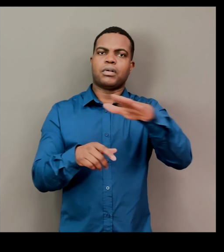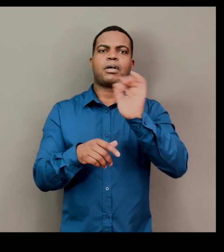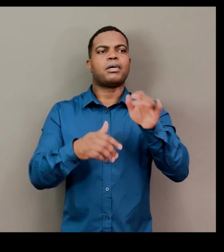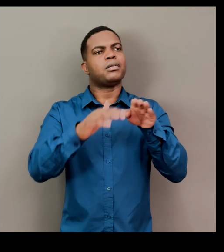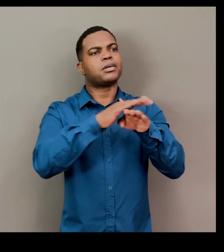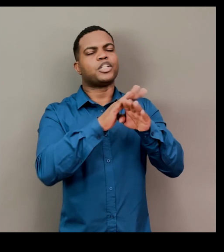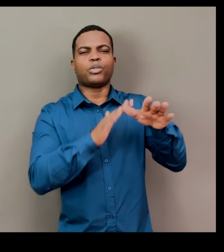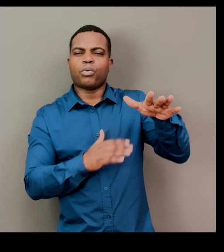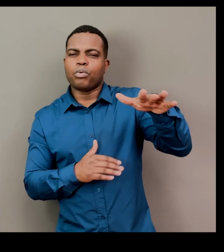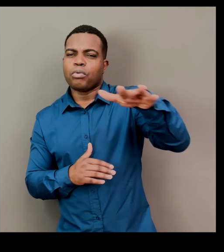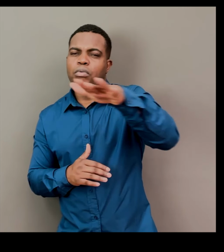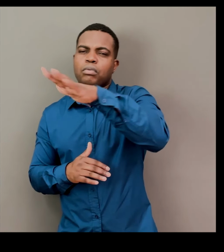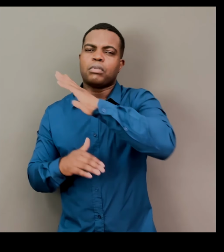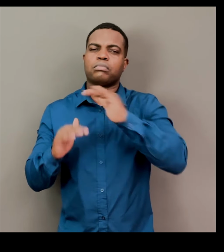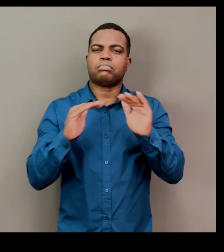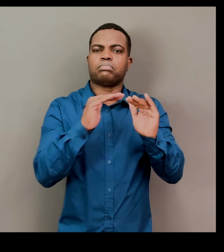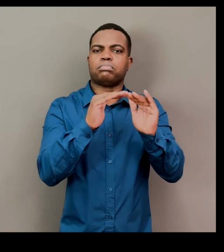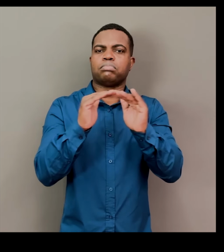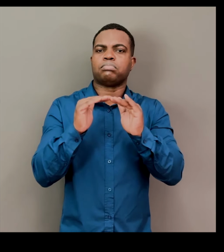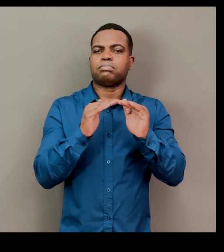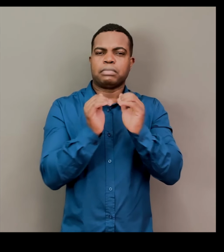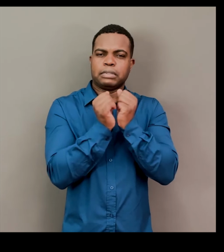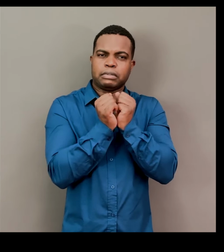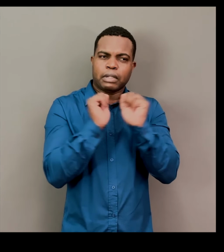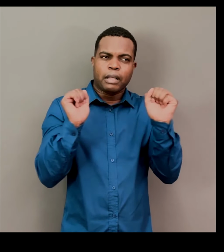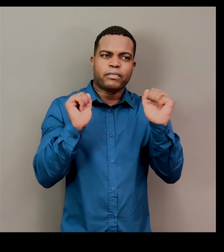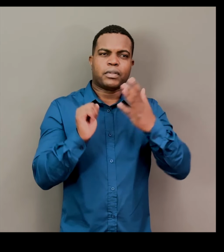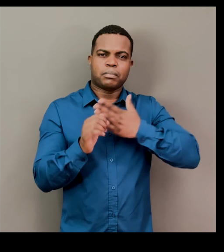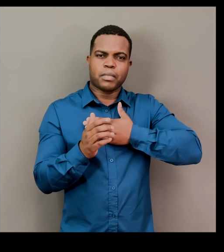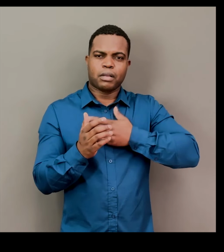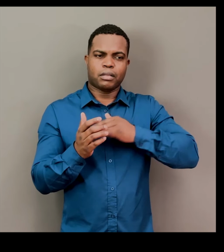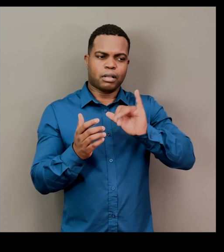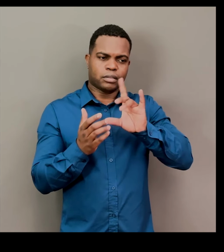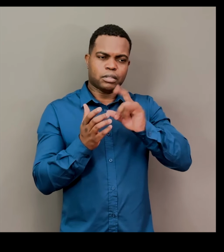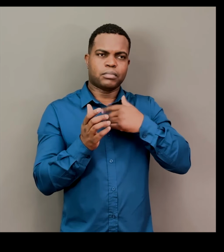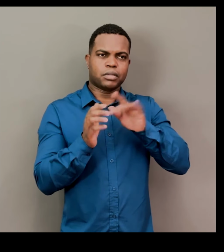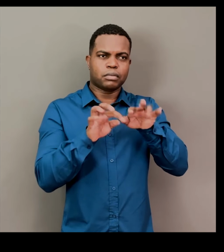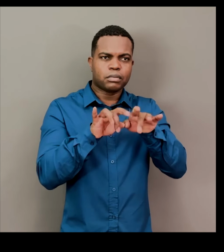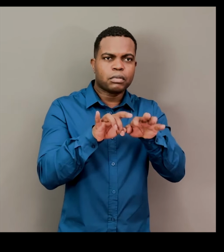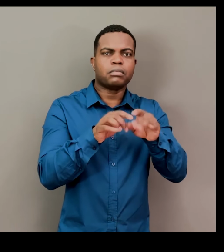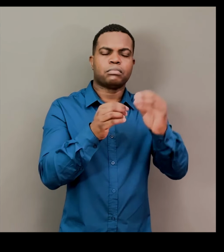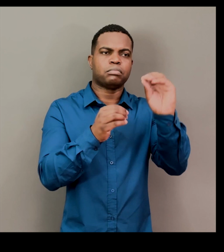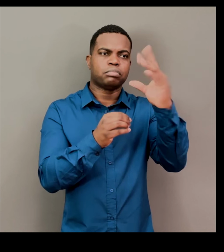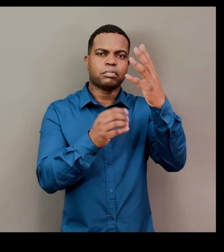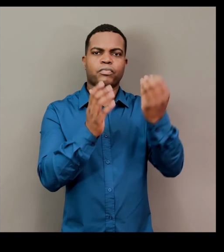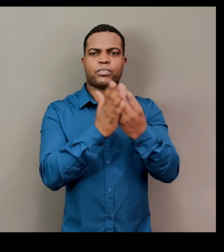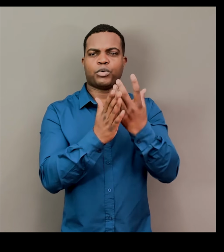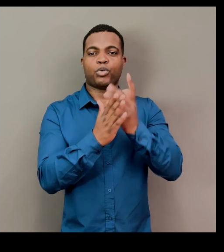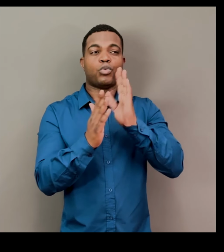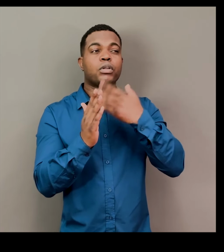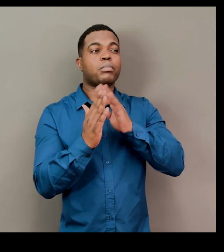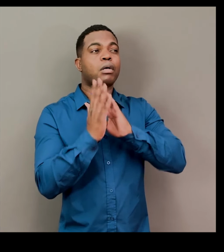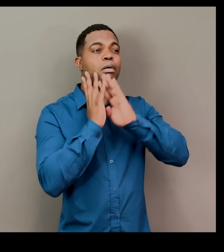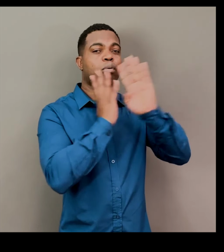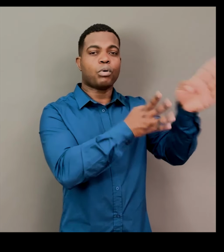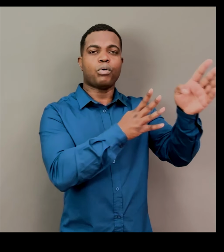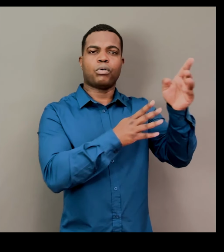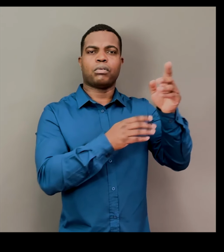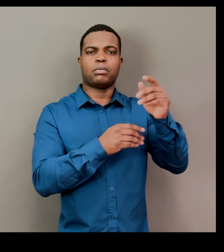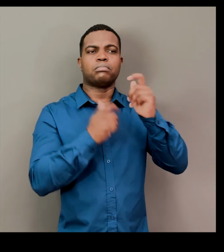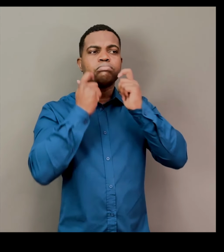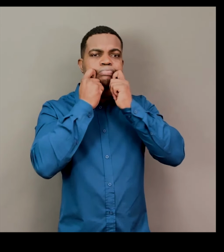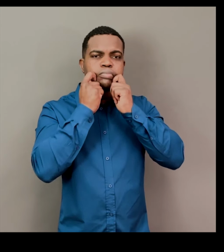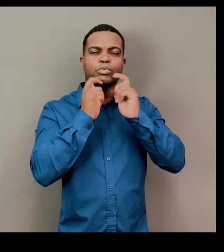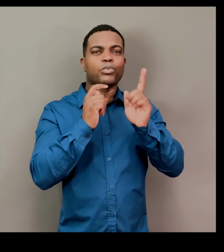have access to secure electronic identification, meaning that they are recognized throughout the